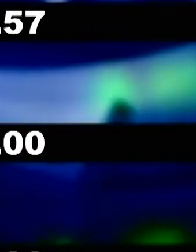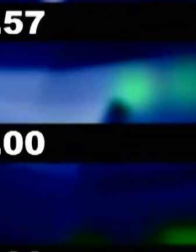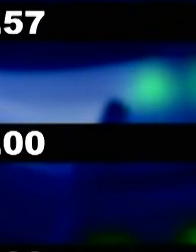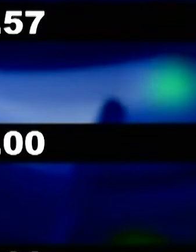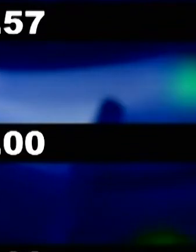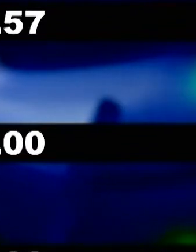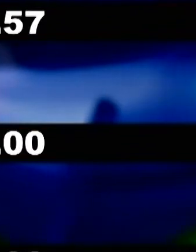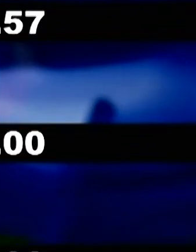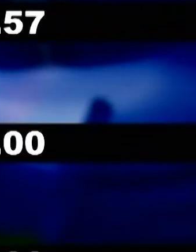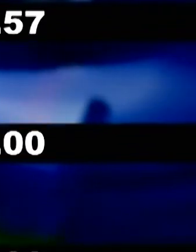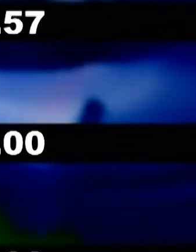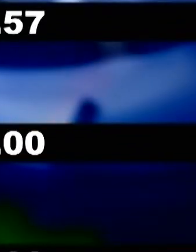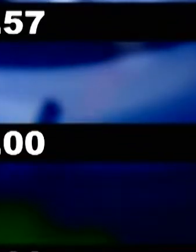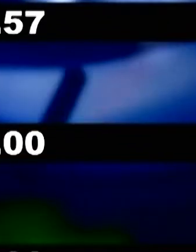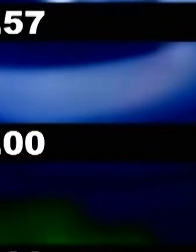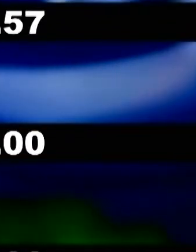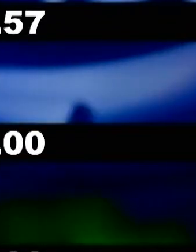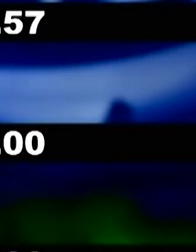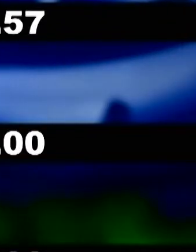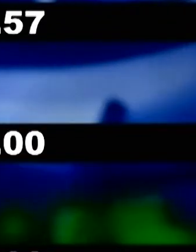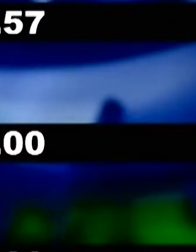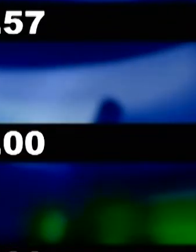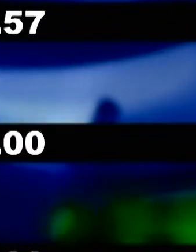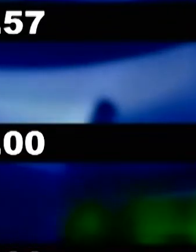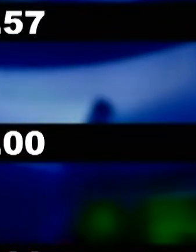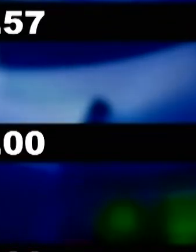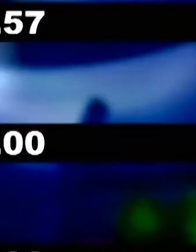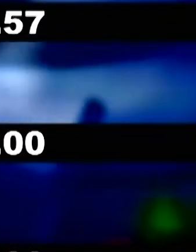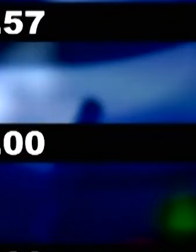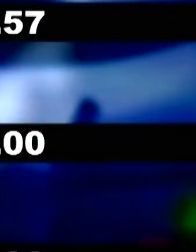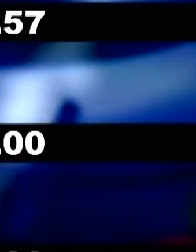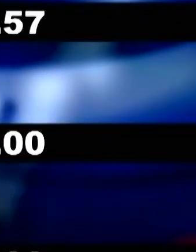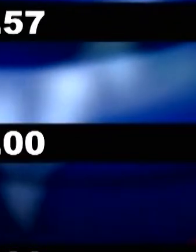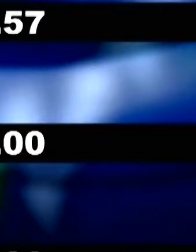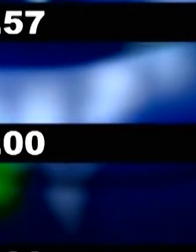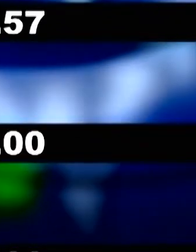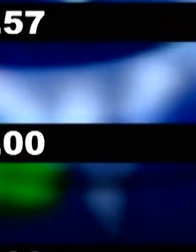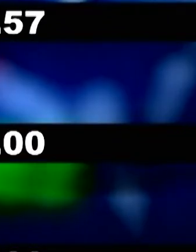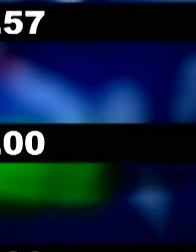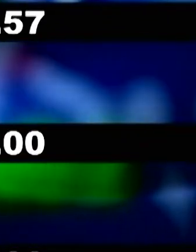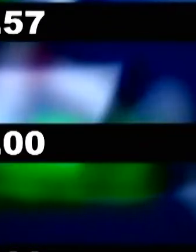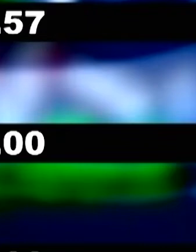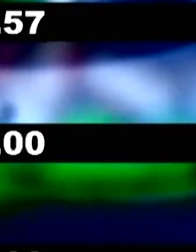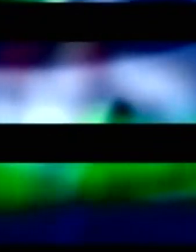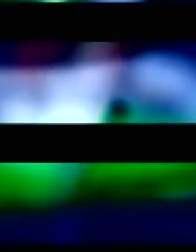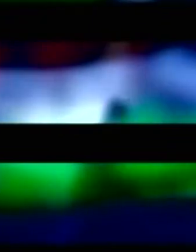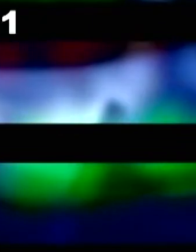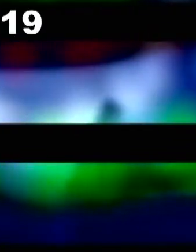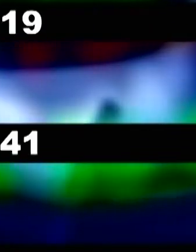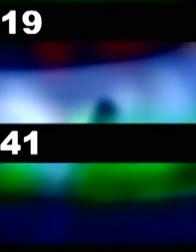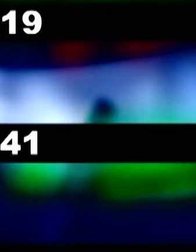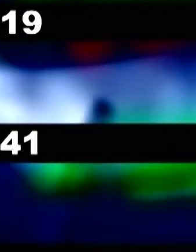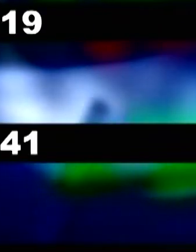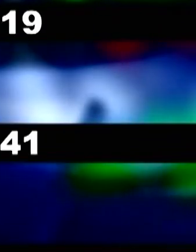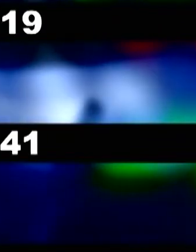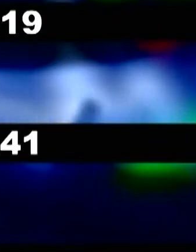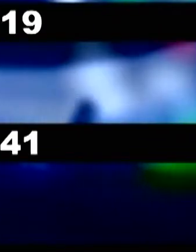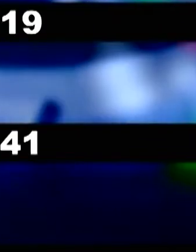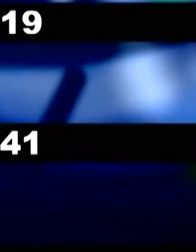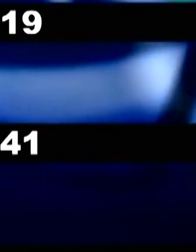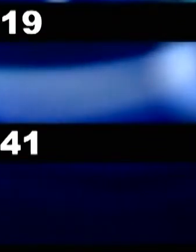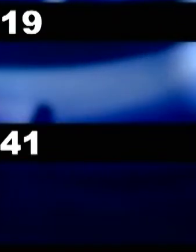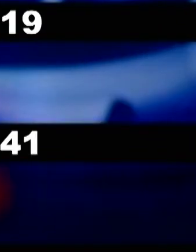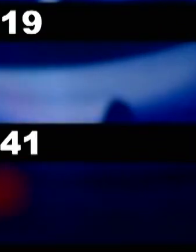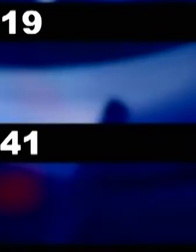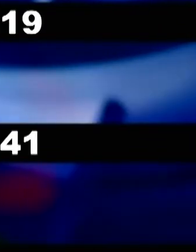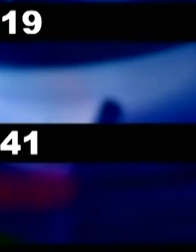$66,308.57, and they were followed by JMMB Group Limited and Trinidad and Tobago NGL Limited. And right here in